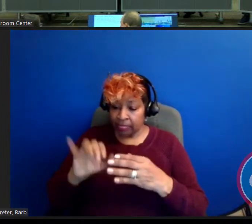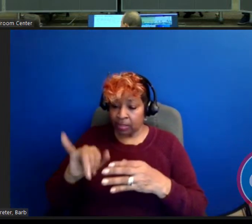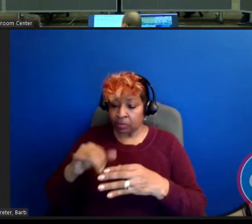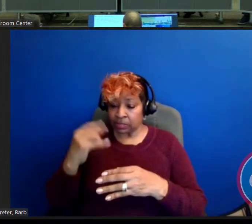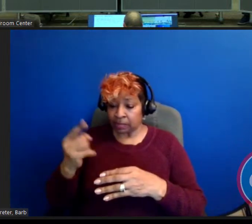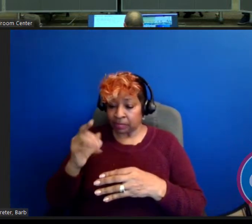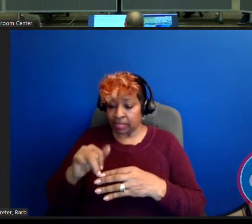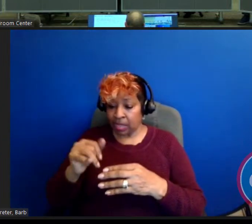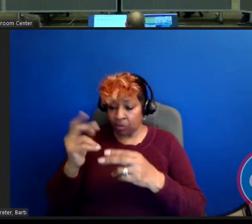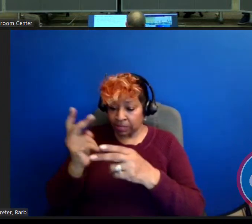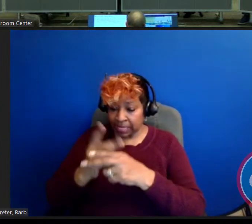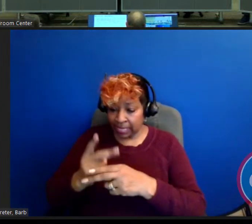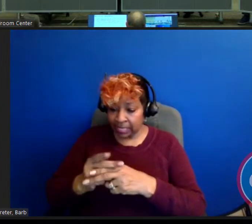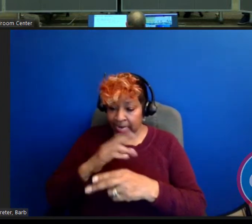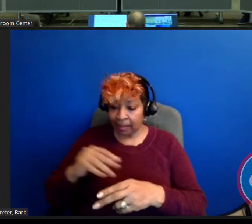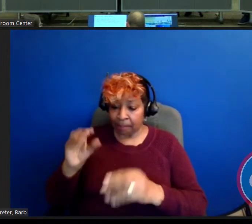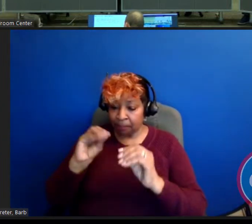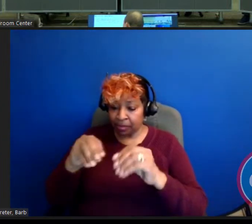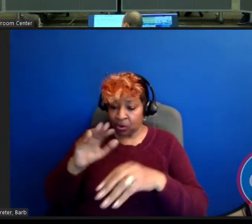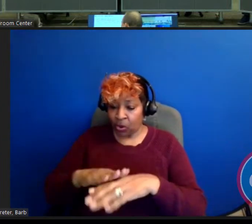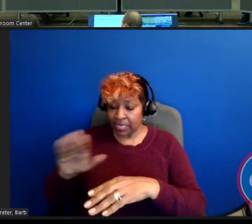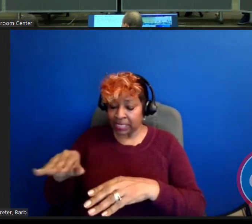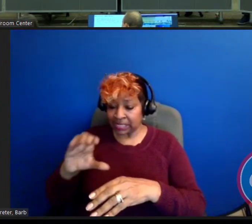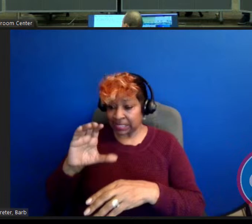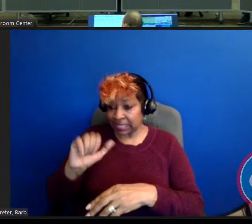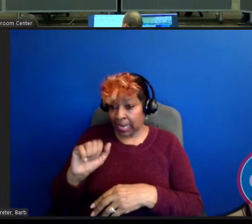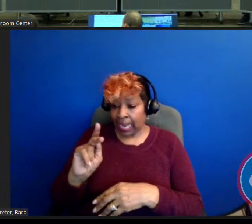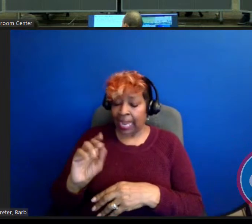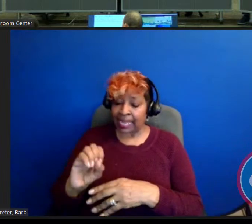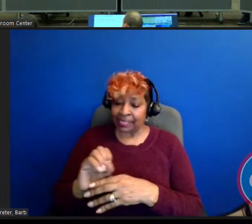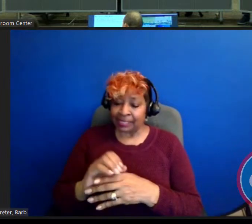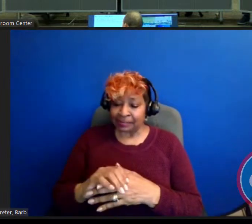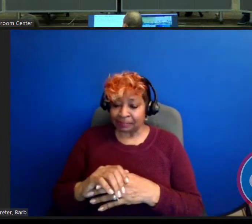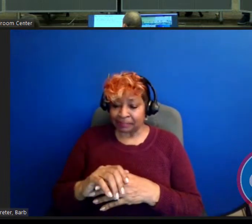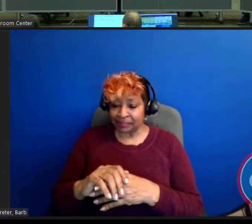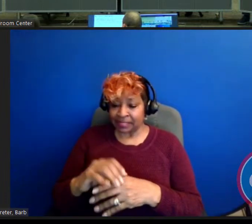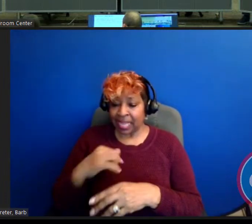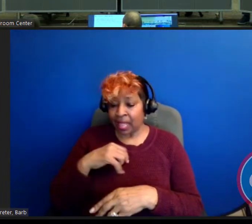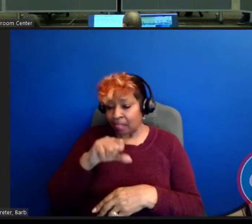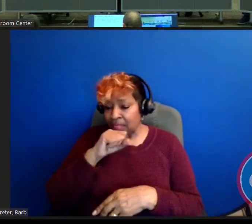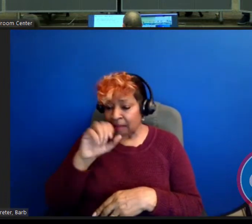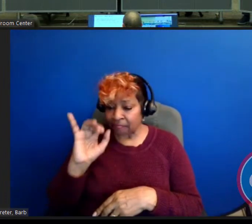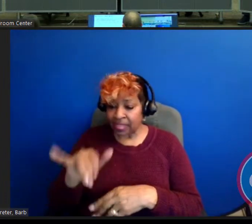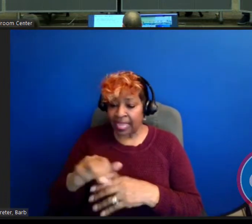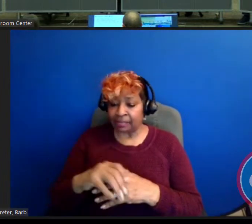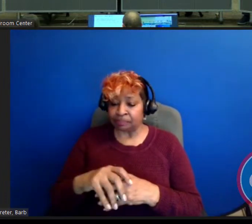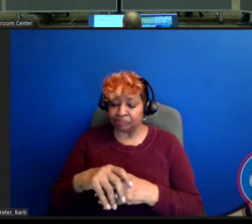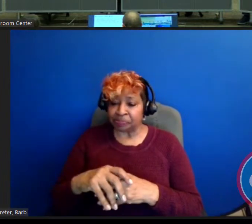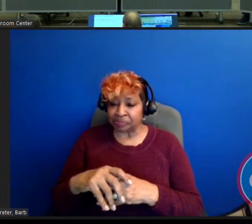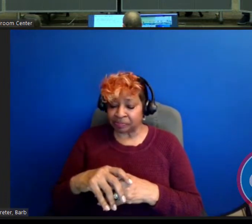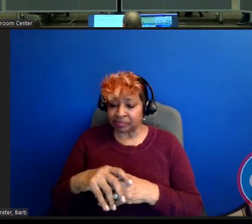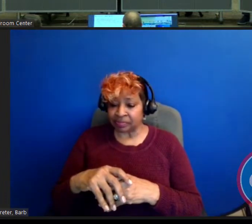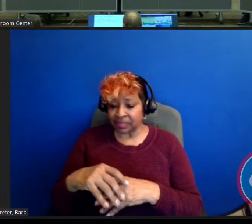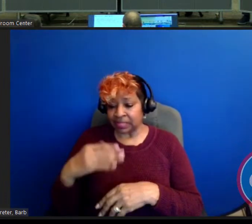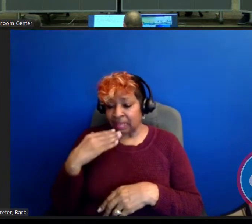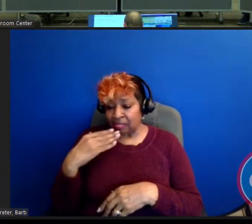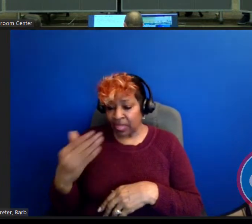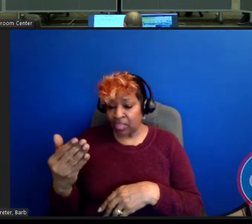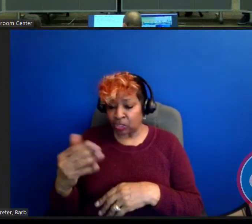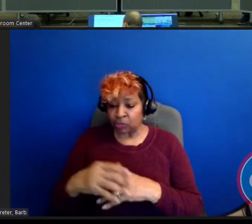cake. That's how I know it. I love that. congratulations. Thank you. Thank you. Thank